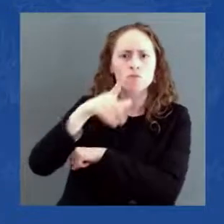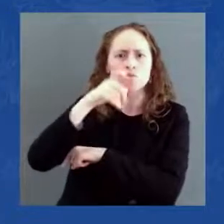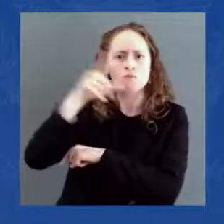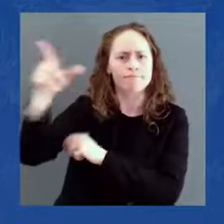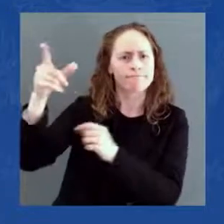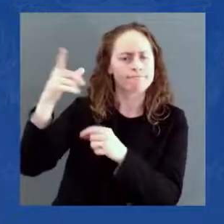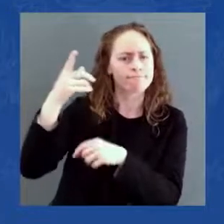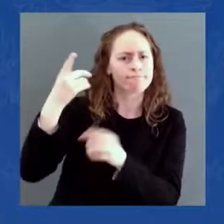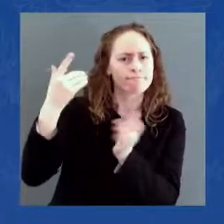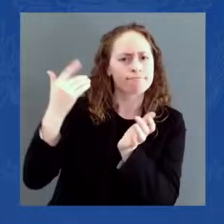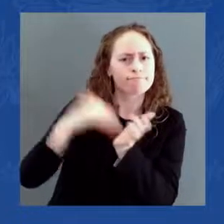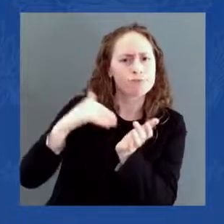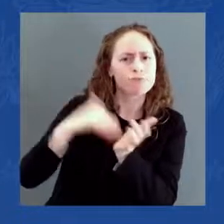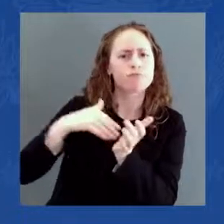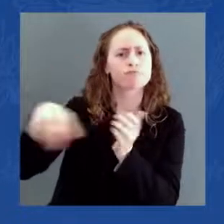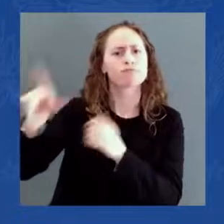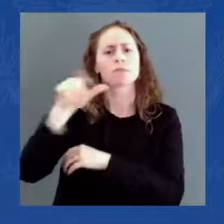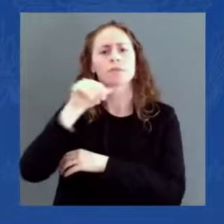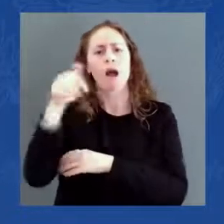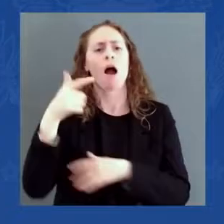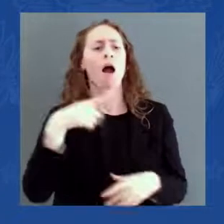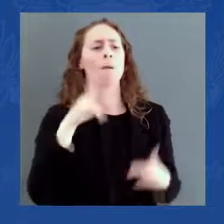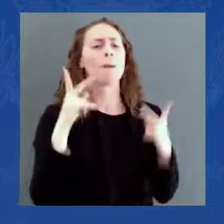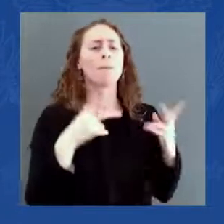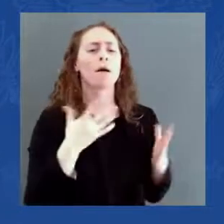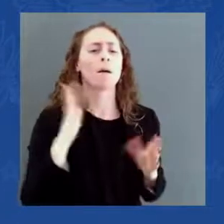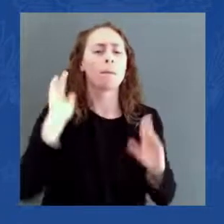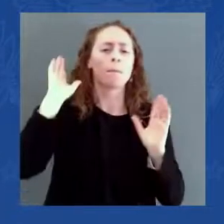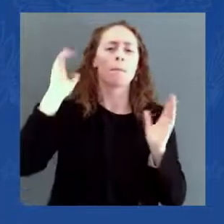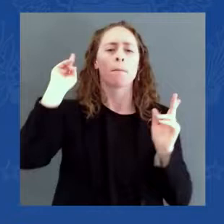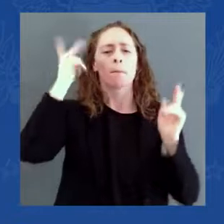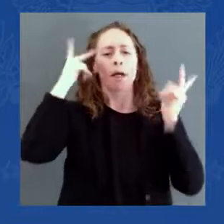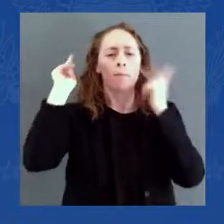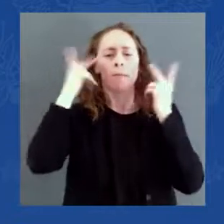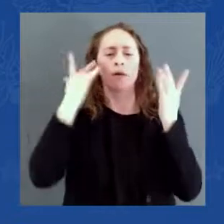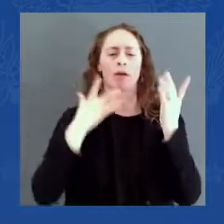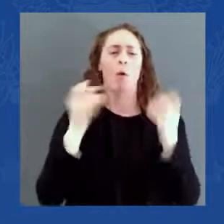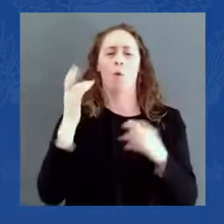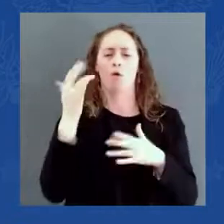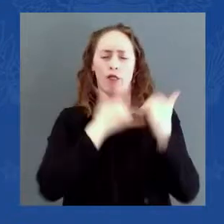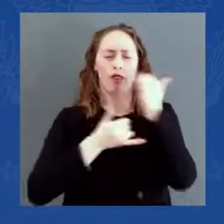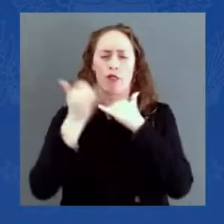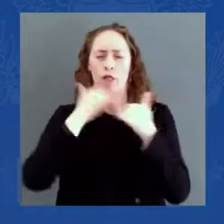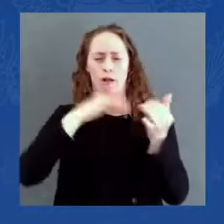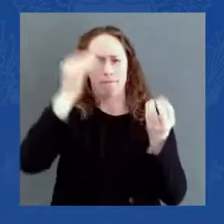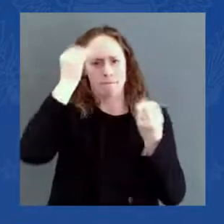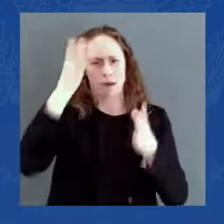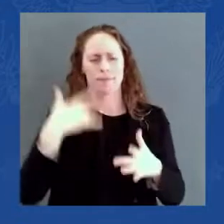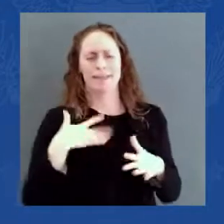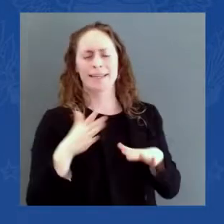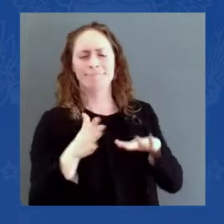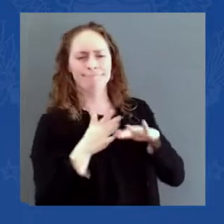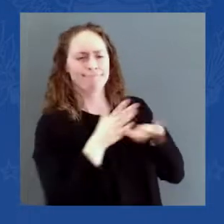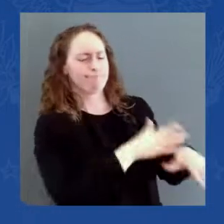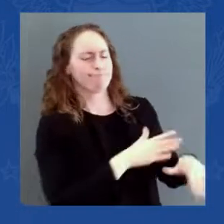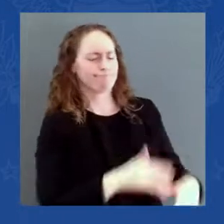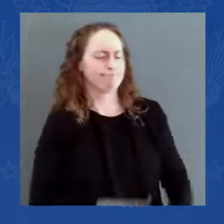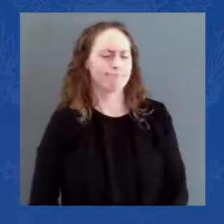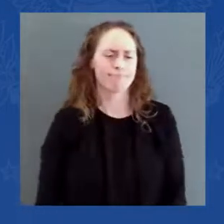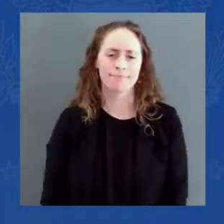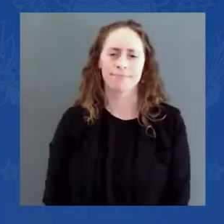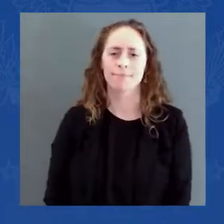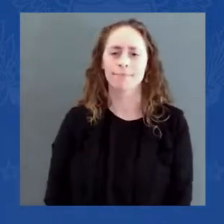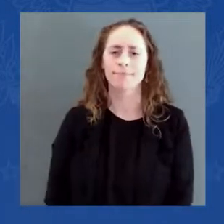up to 70%, and for unvaccinated people at risk of developing severe disease. We've